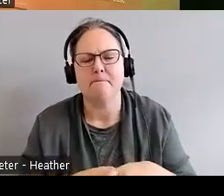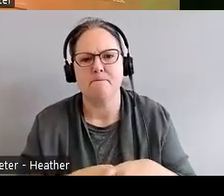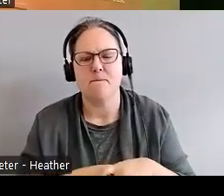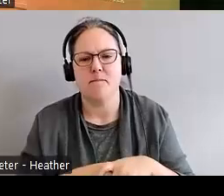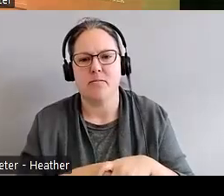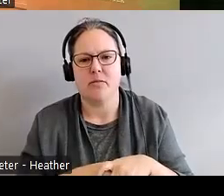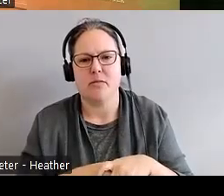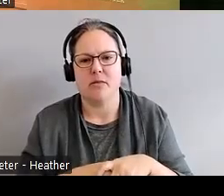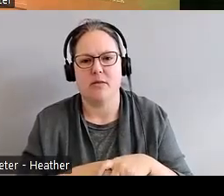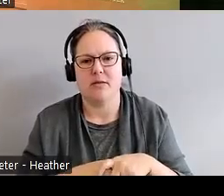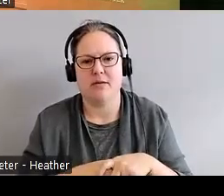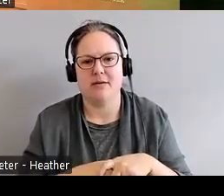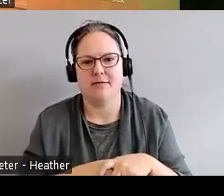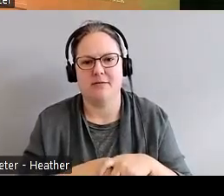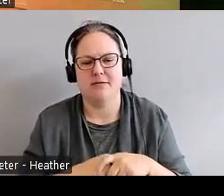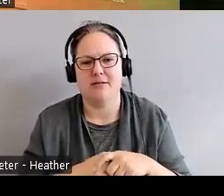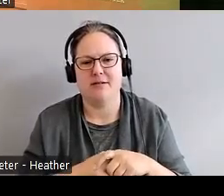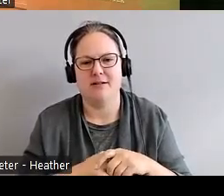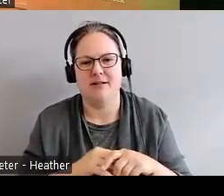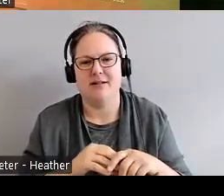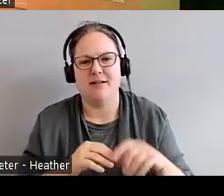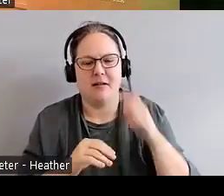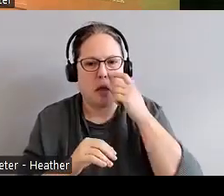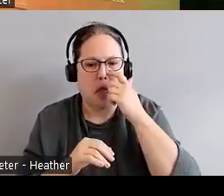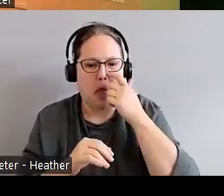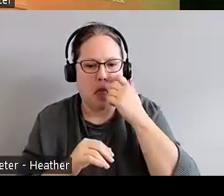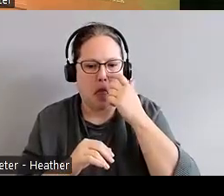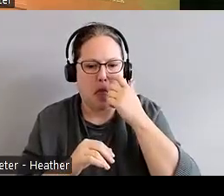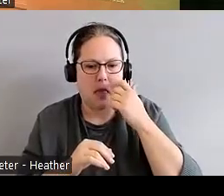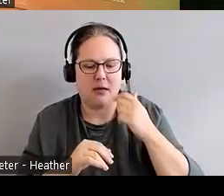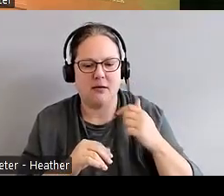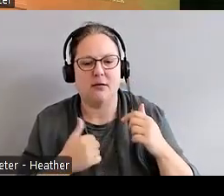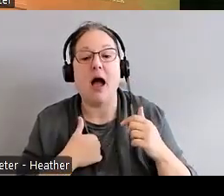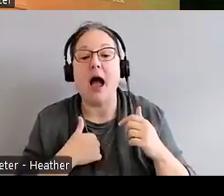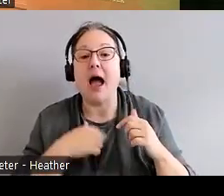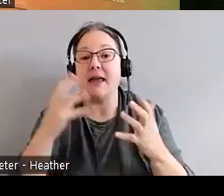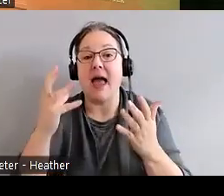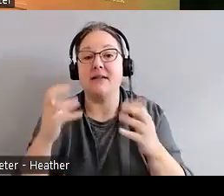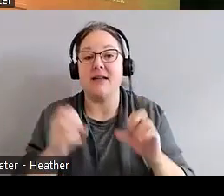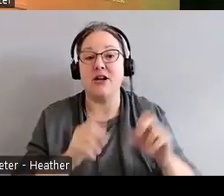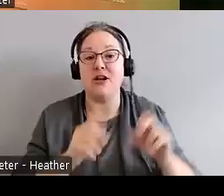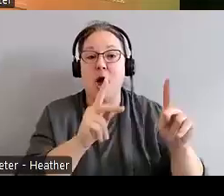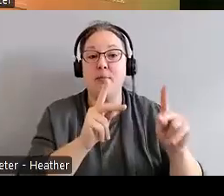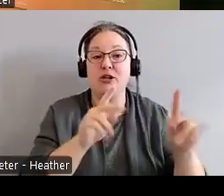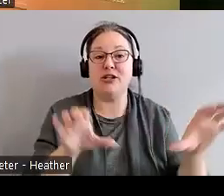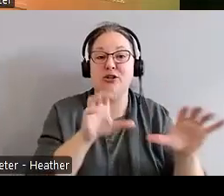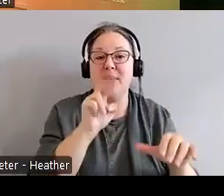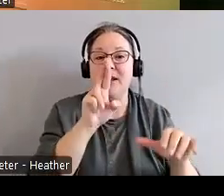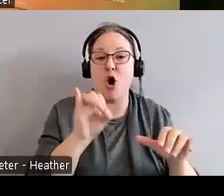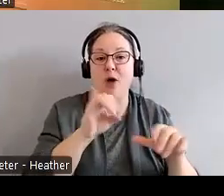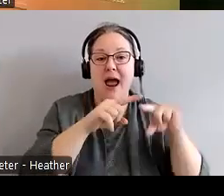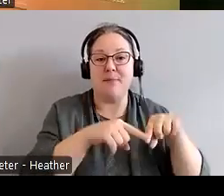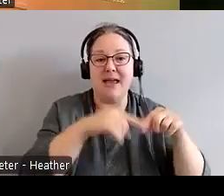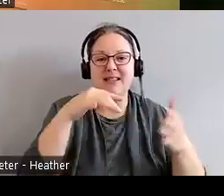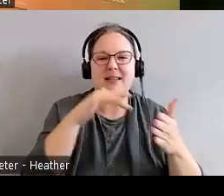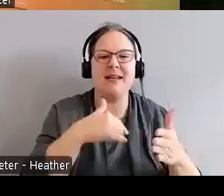I had an opportunity to do an MRI-based study and I didn't quite finish it because that would have just done